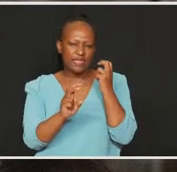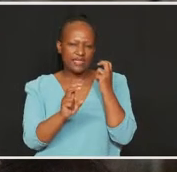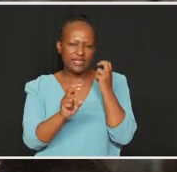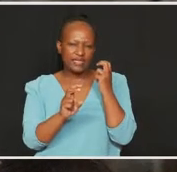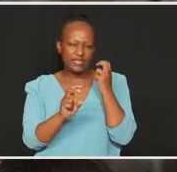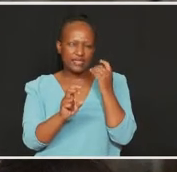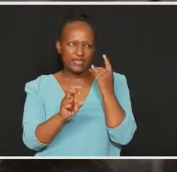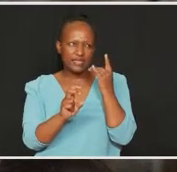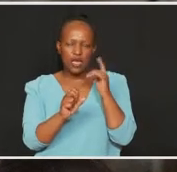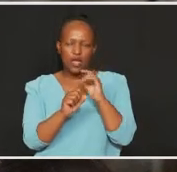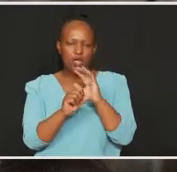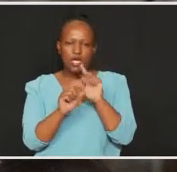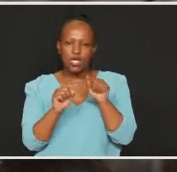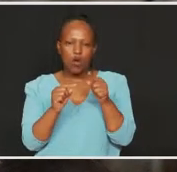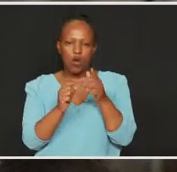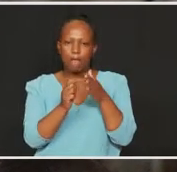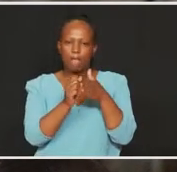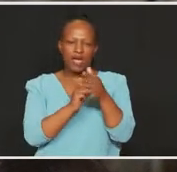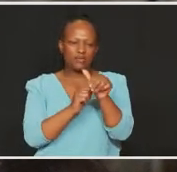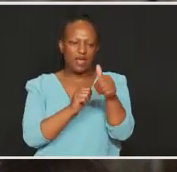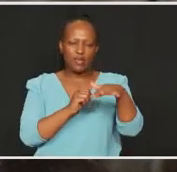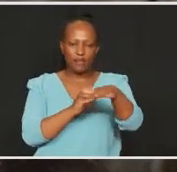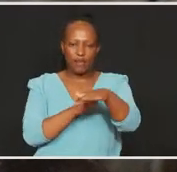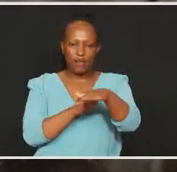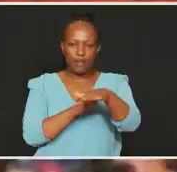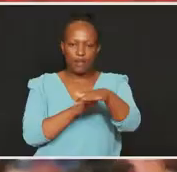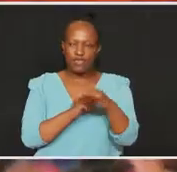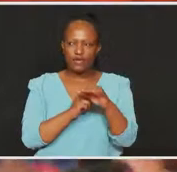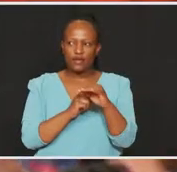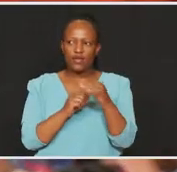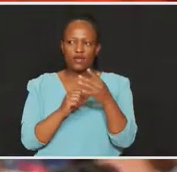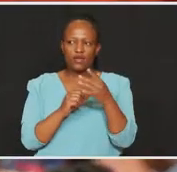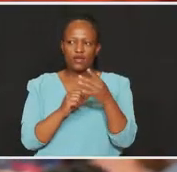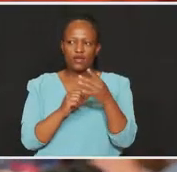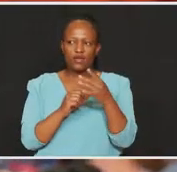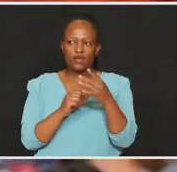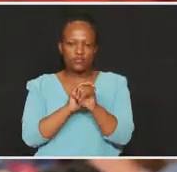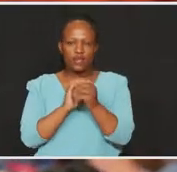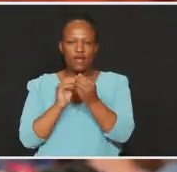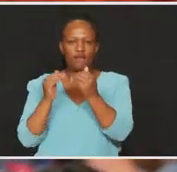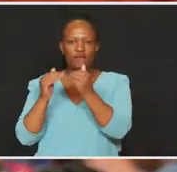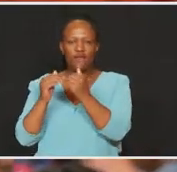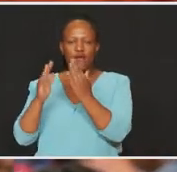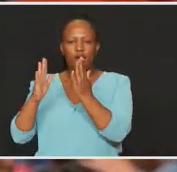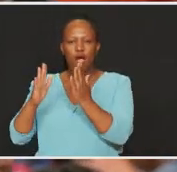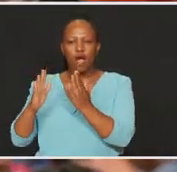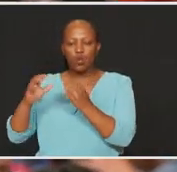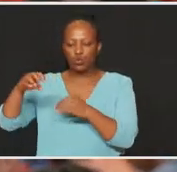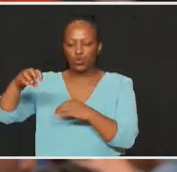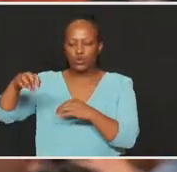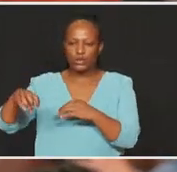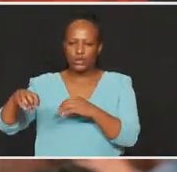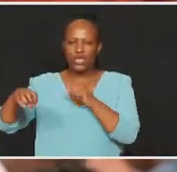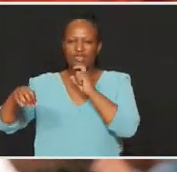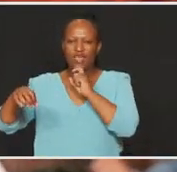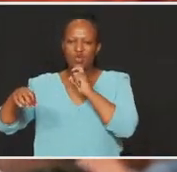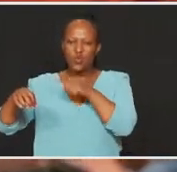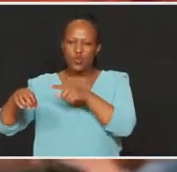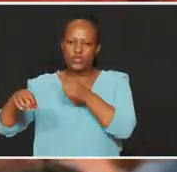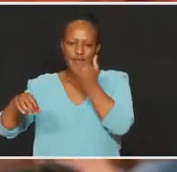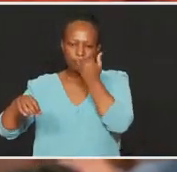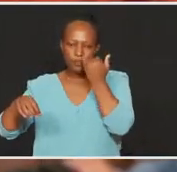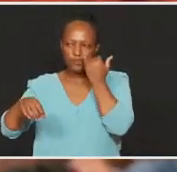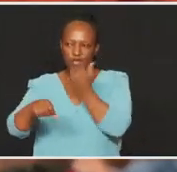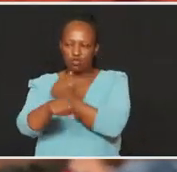to pass in certain places however also she noticed that there is a house which was found with people who are using drugs and she